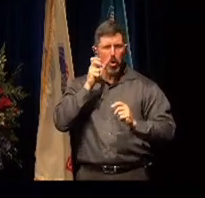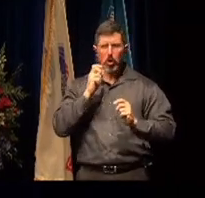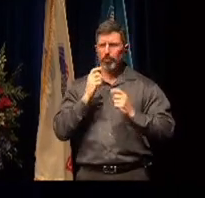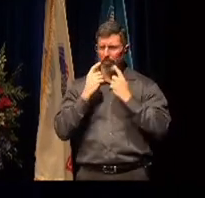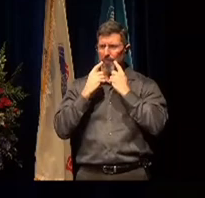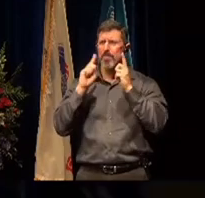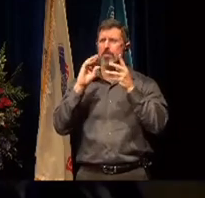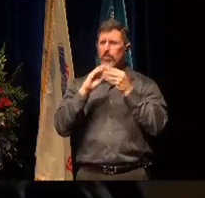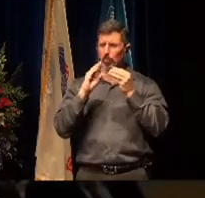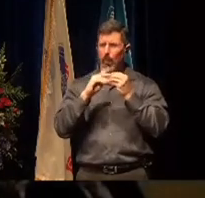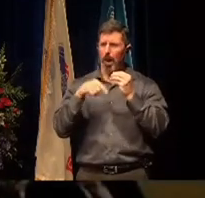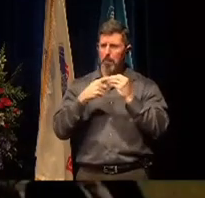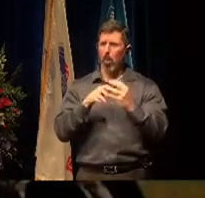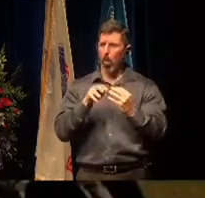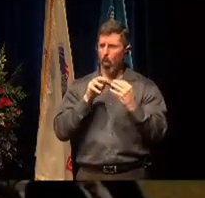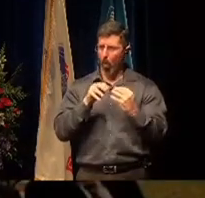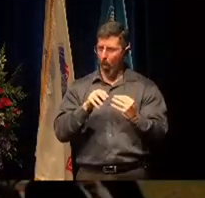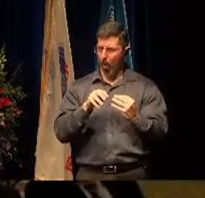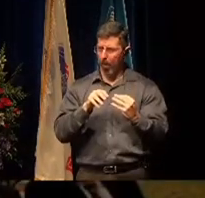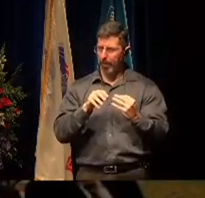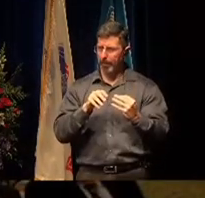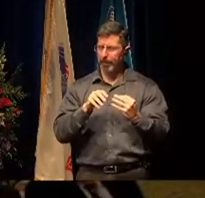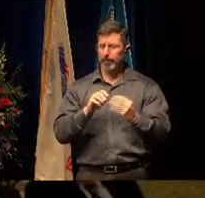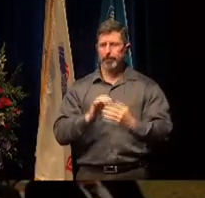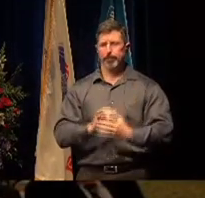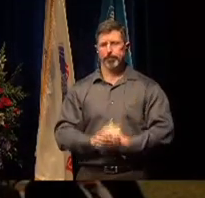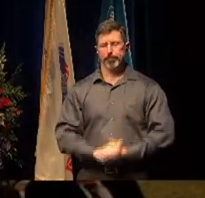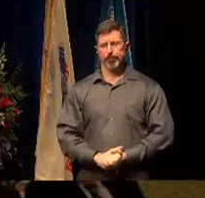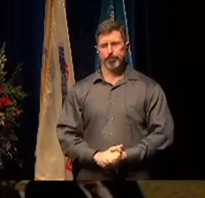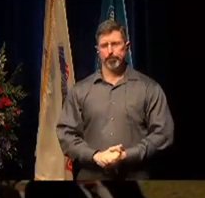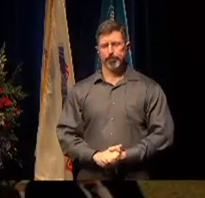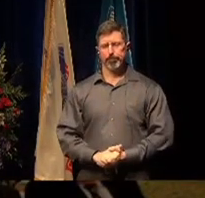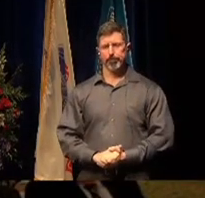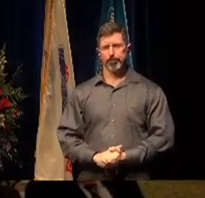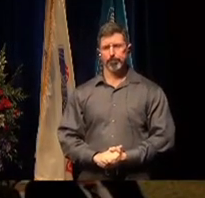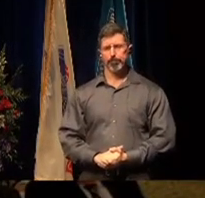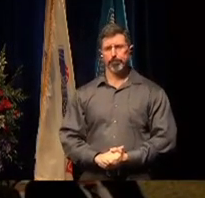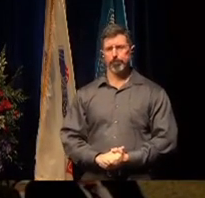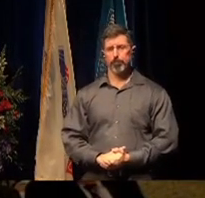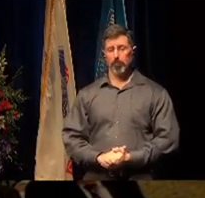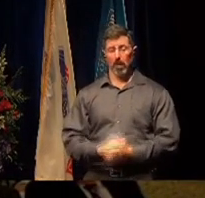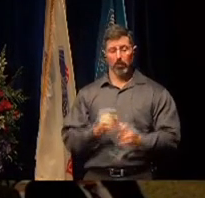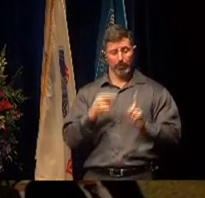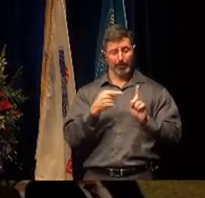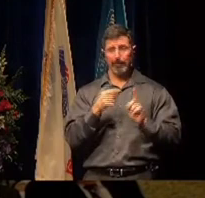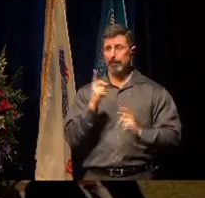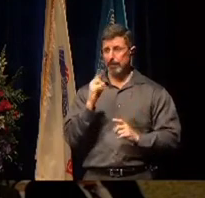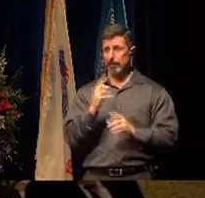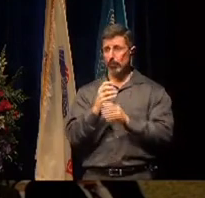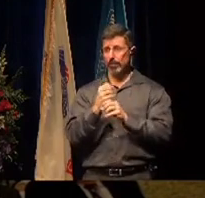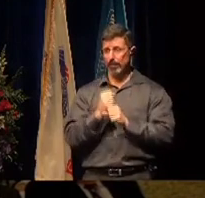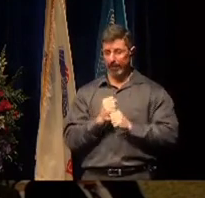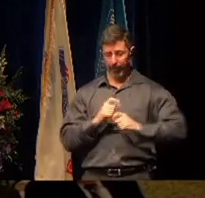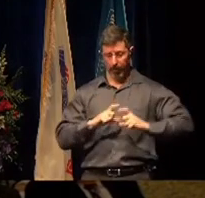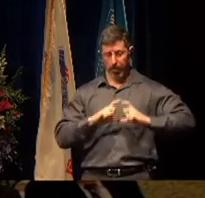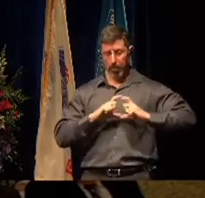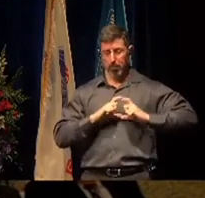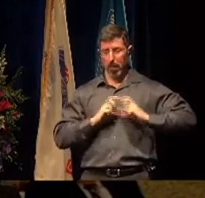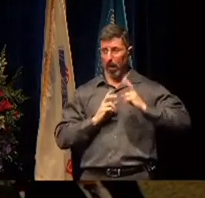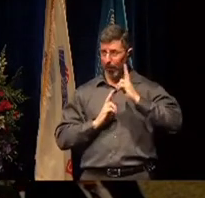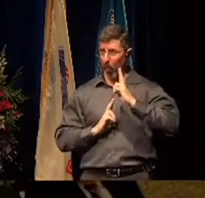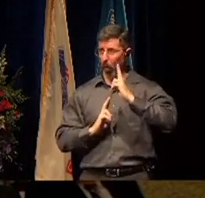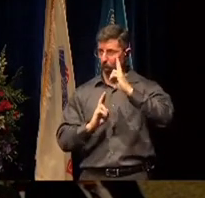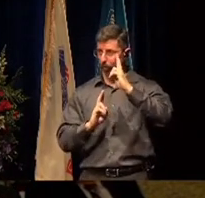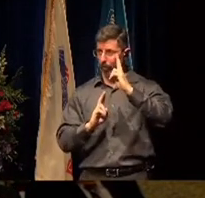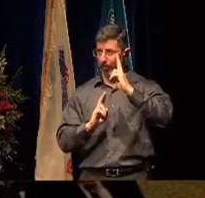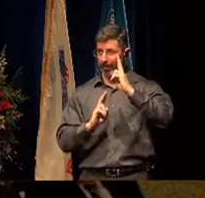battlefield. But the heroism that resulted in Gary being awarded the Medal of Honor was the start of a lifetime of service